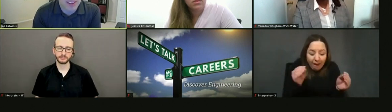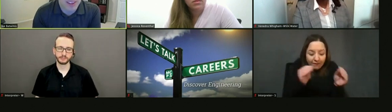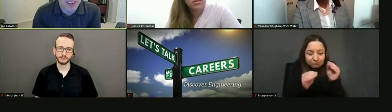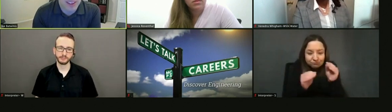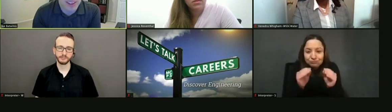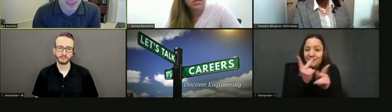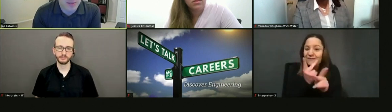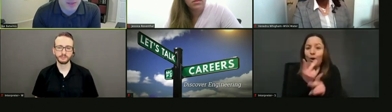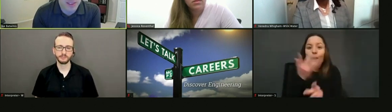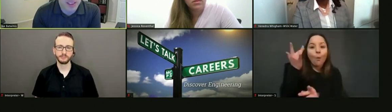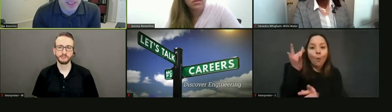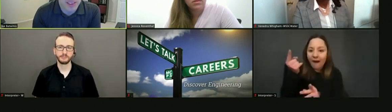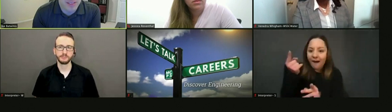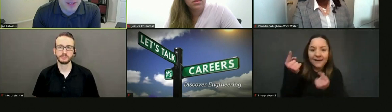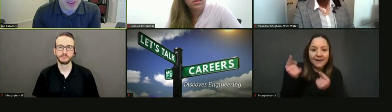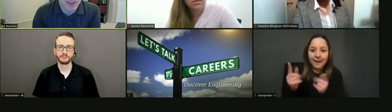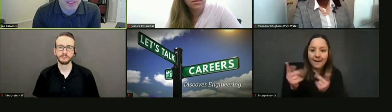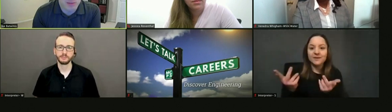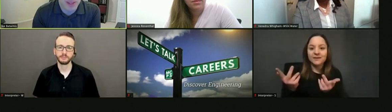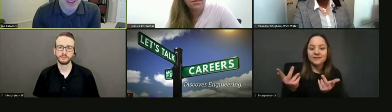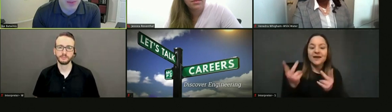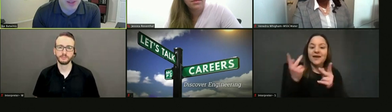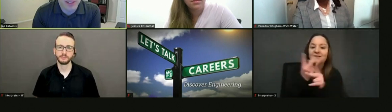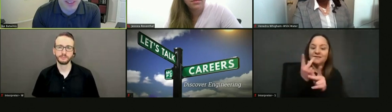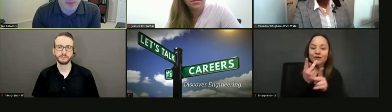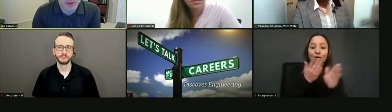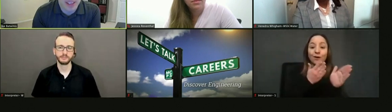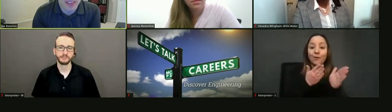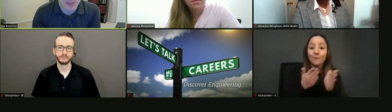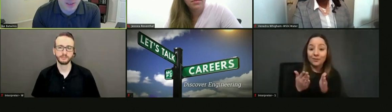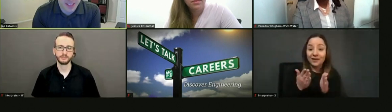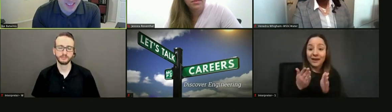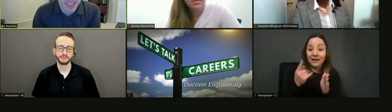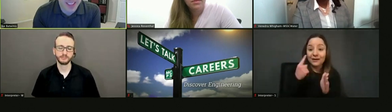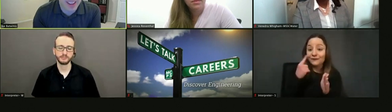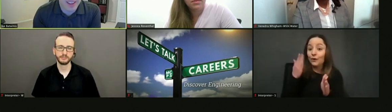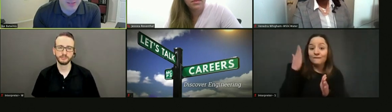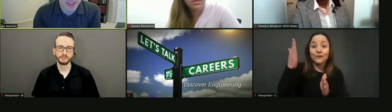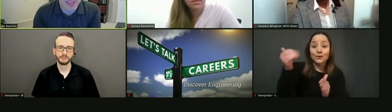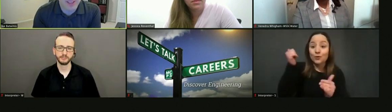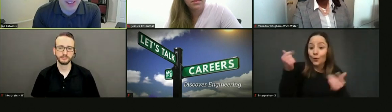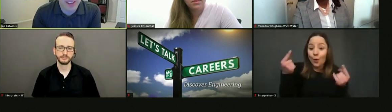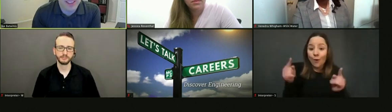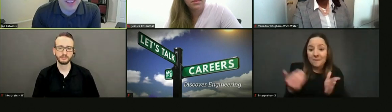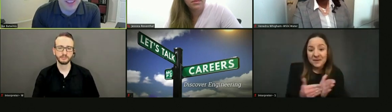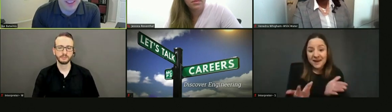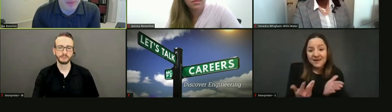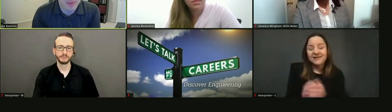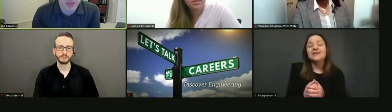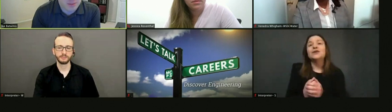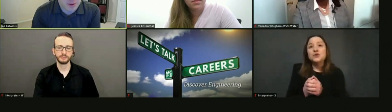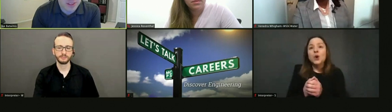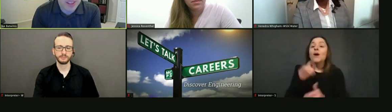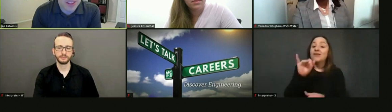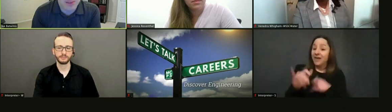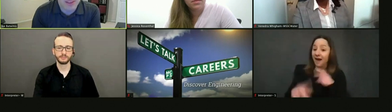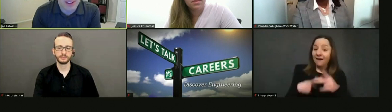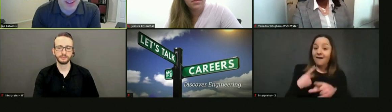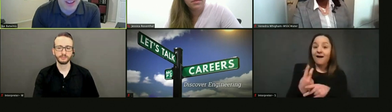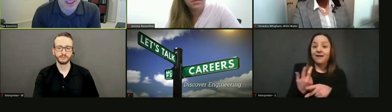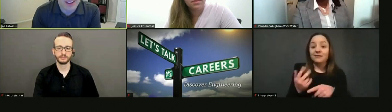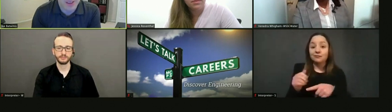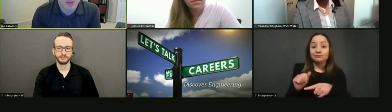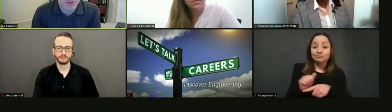happened, and then figure out the plan to make sure it doesn't happen again. So that kind of exercise comes up all the time.